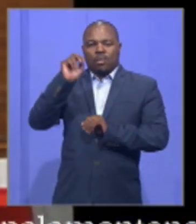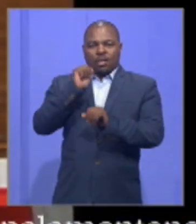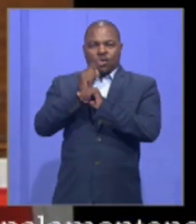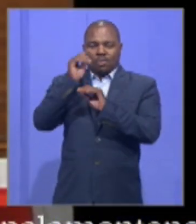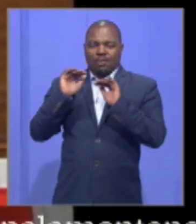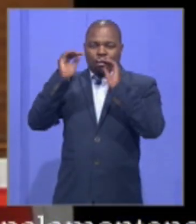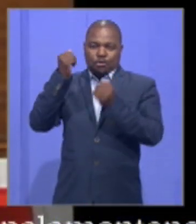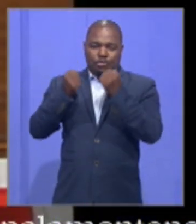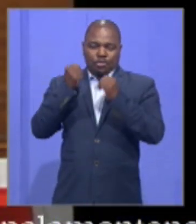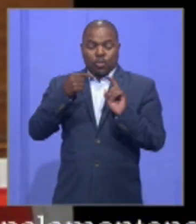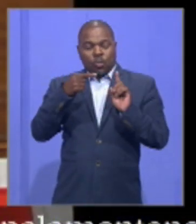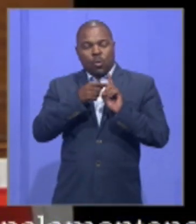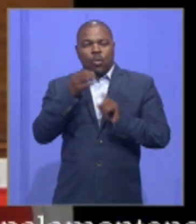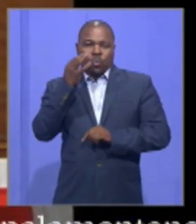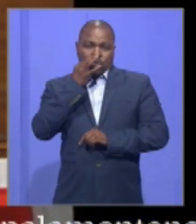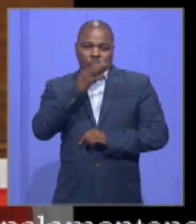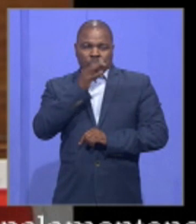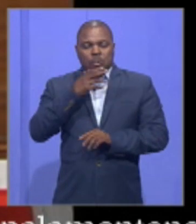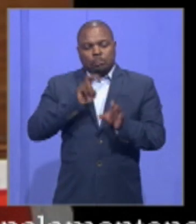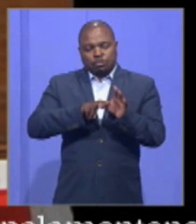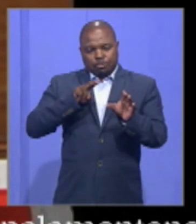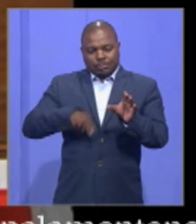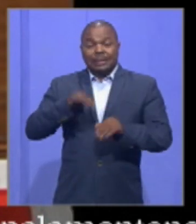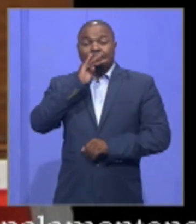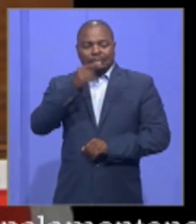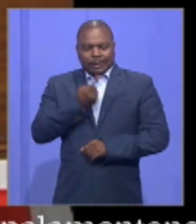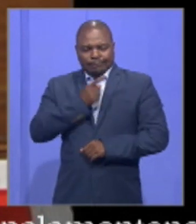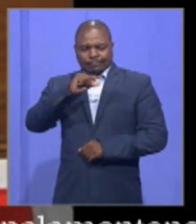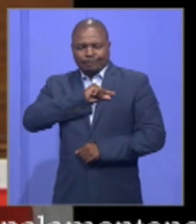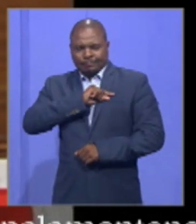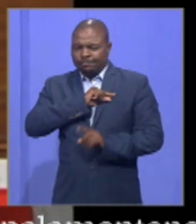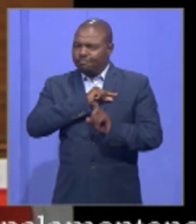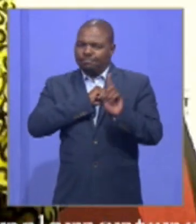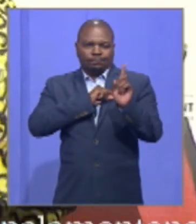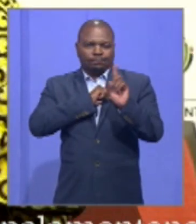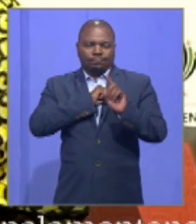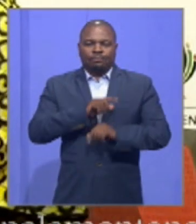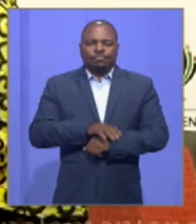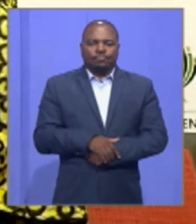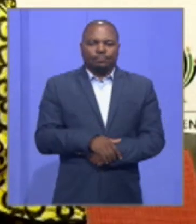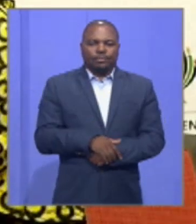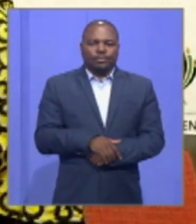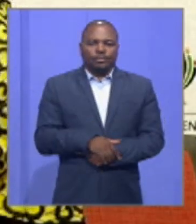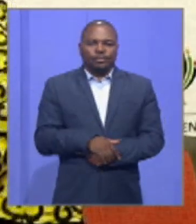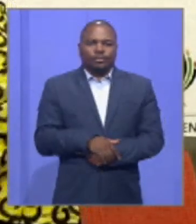Gauteng. A re go leboga tiro ga gagwe ga gore o amogela fa le molato.